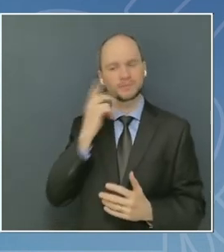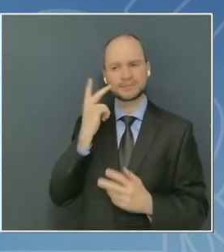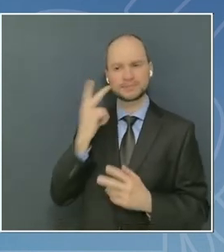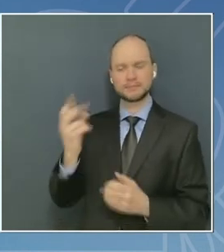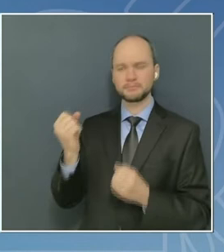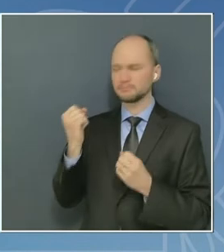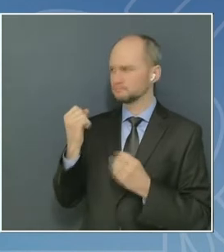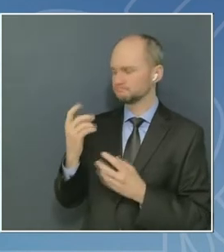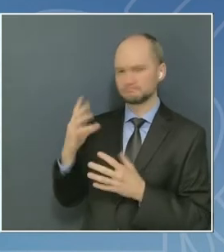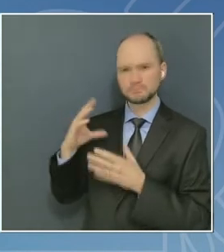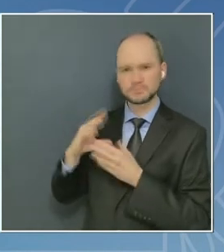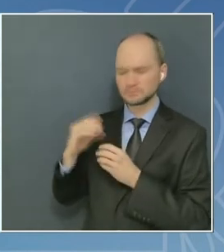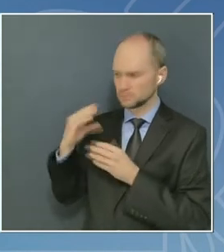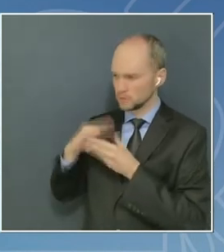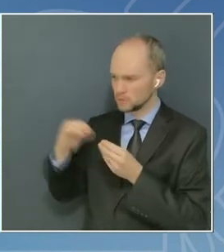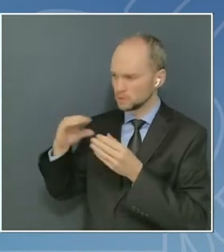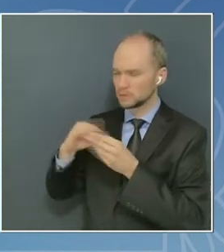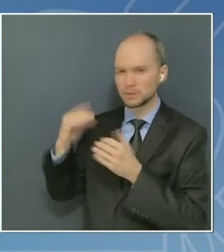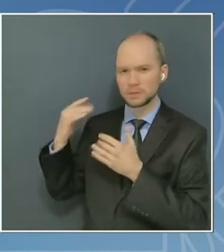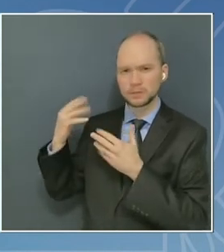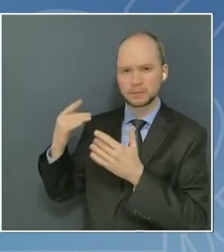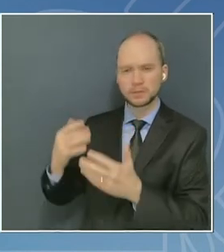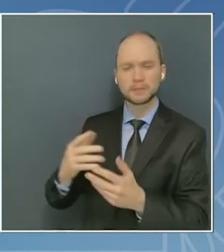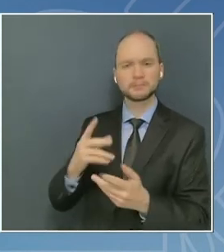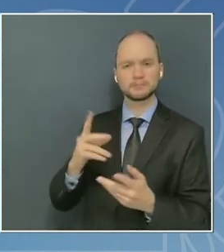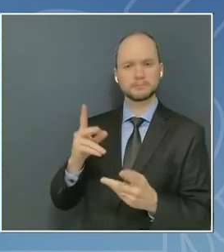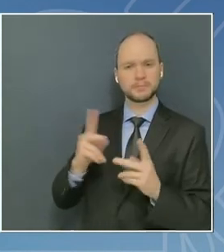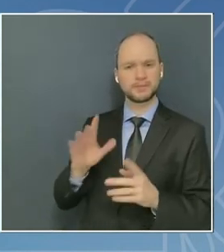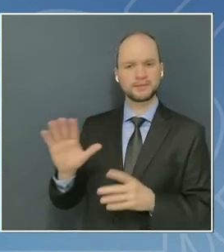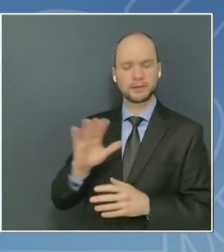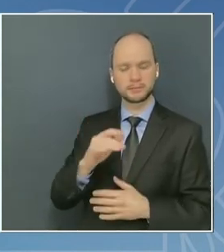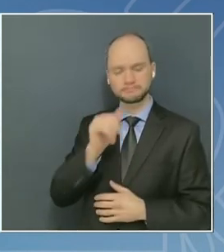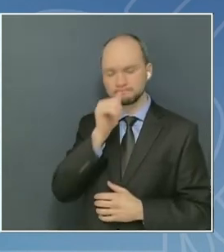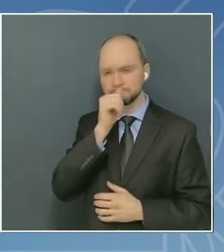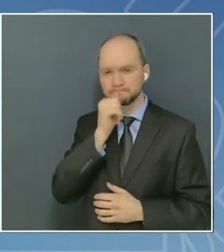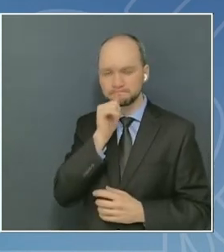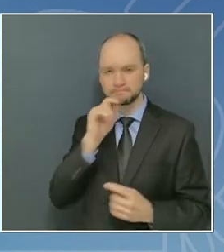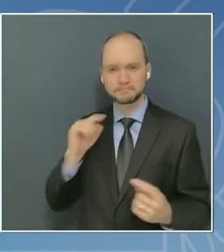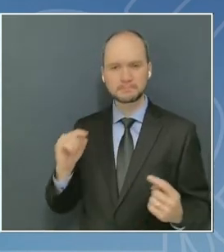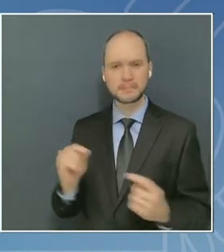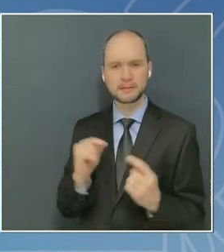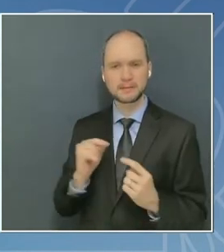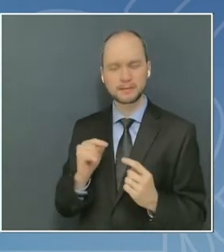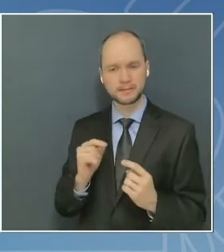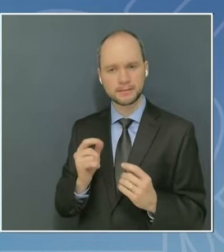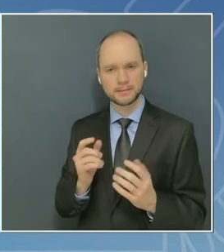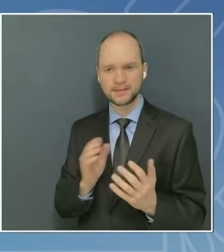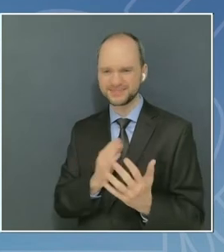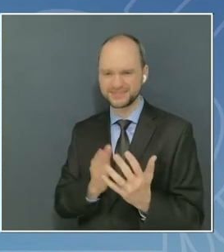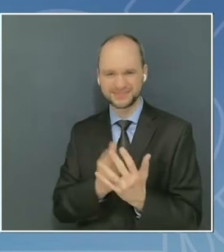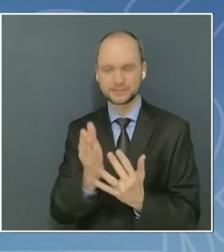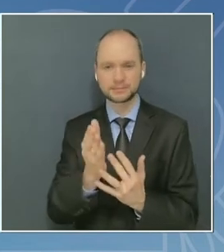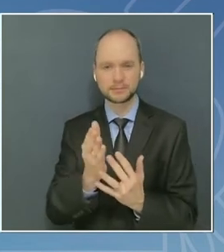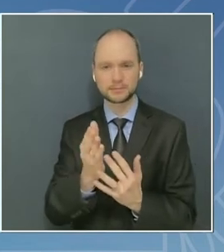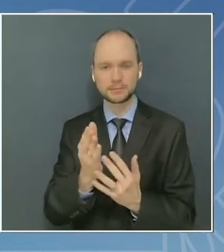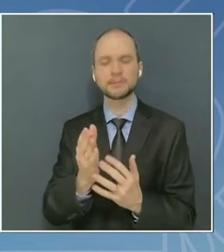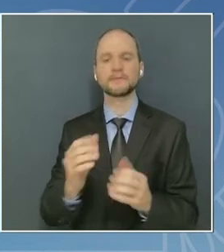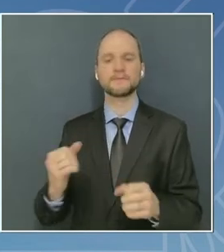into justice. And so I joined that tradition by penning my own rights, fighting for rape survivors.